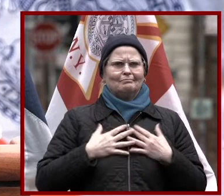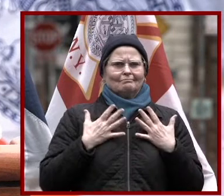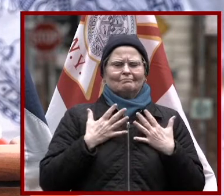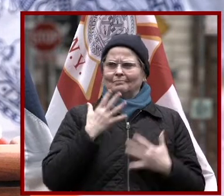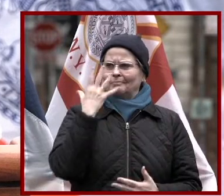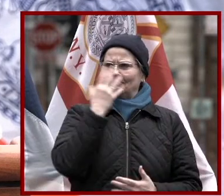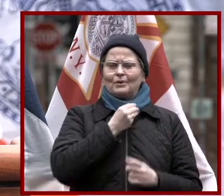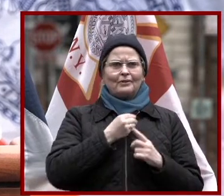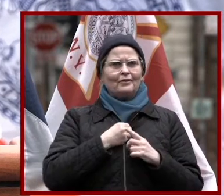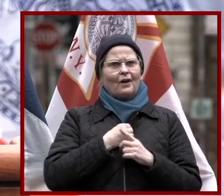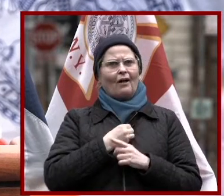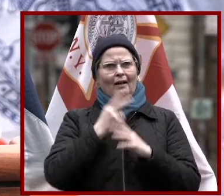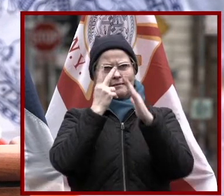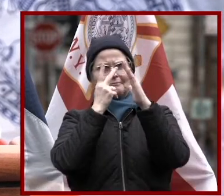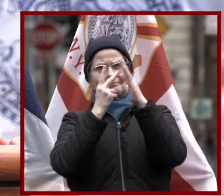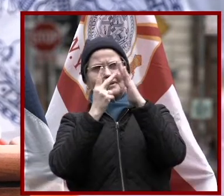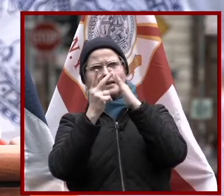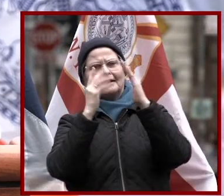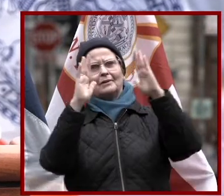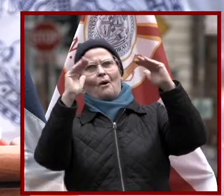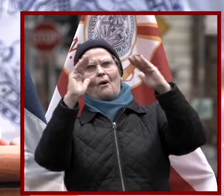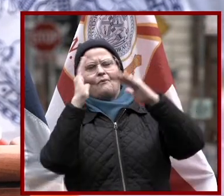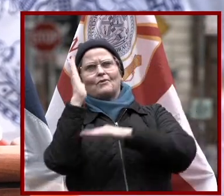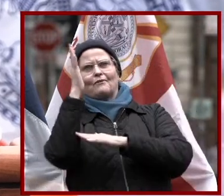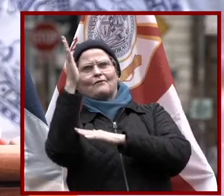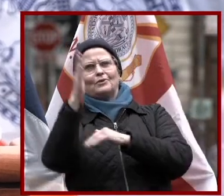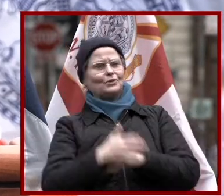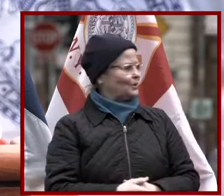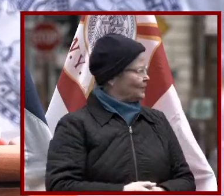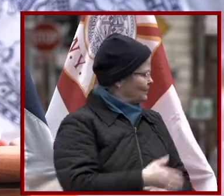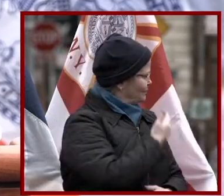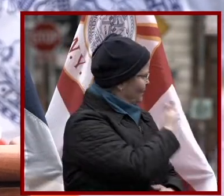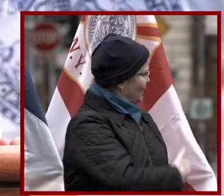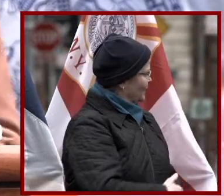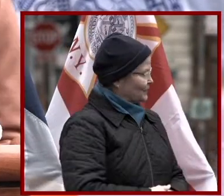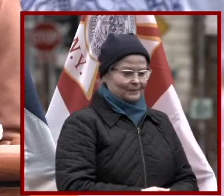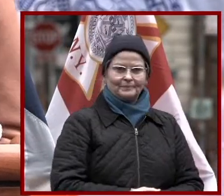future. Thank you so much.